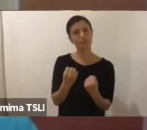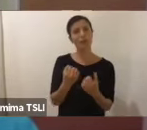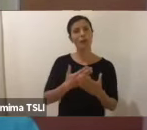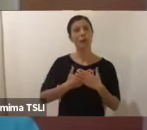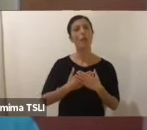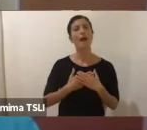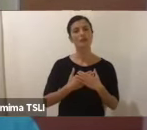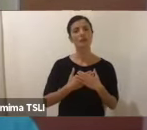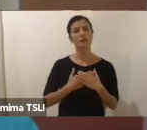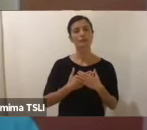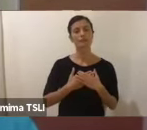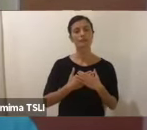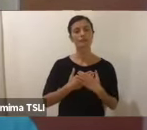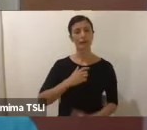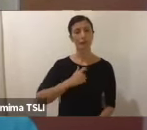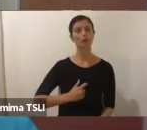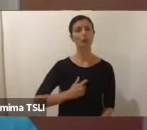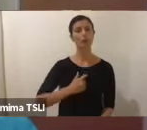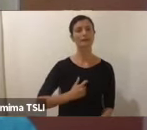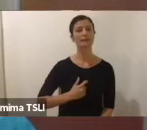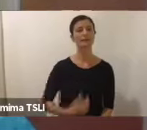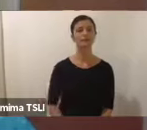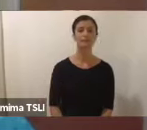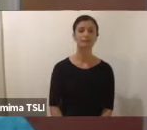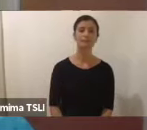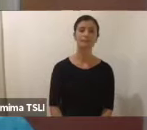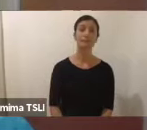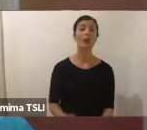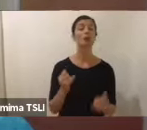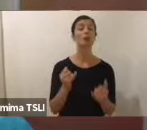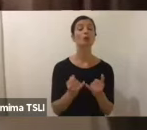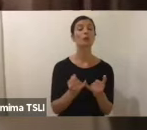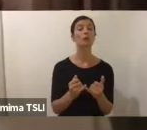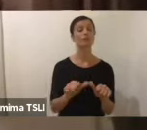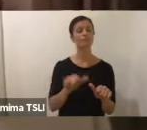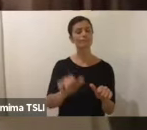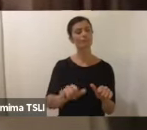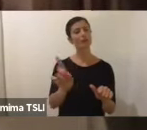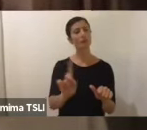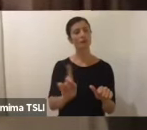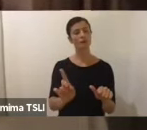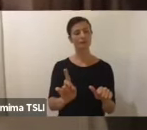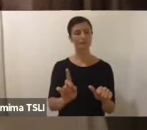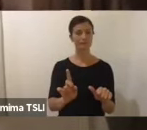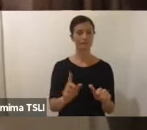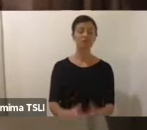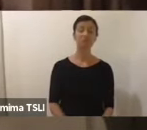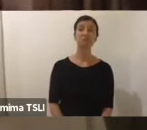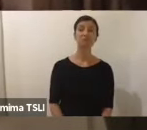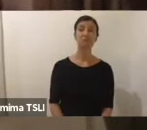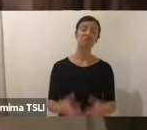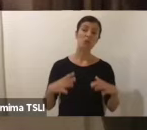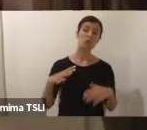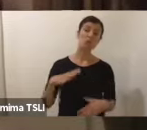um sabuti what next i think what is needed is awareness clarity